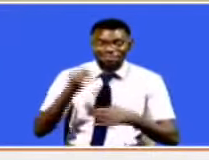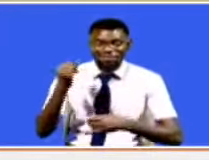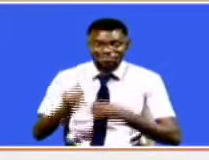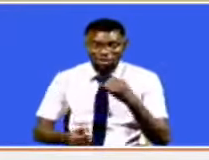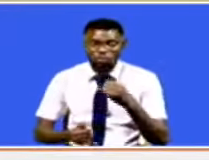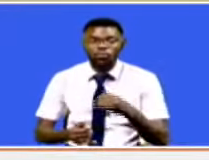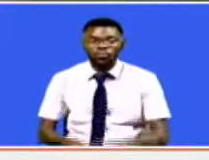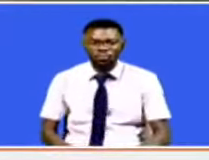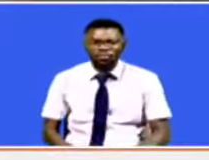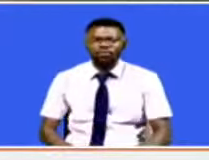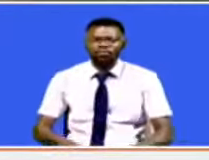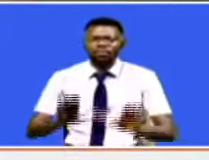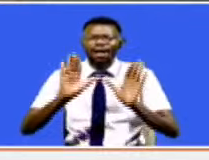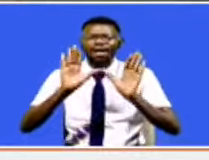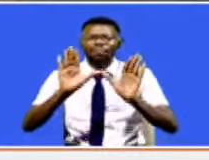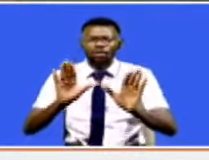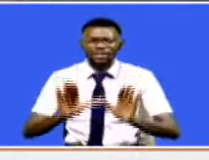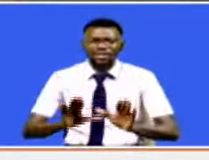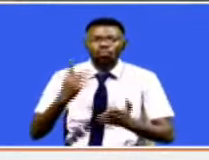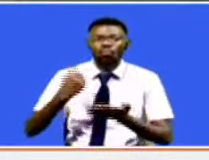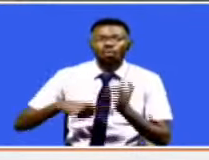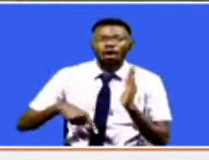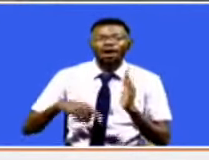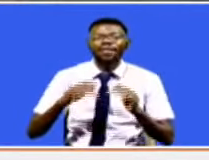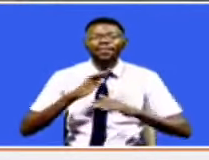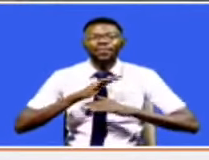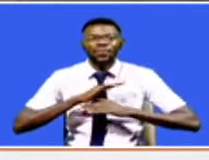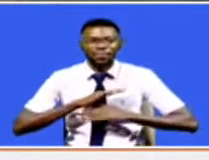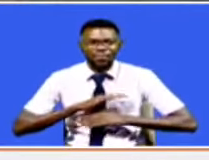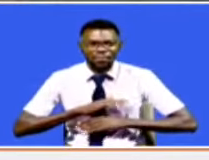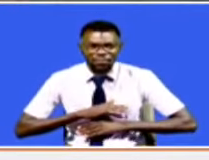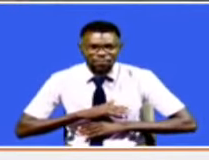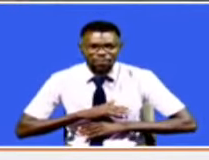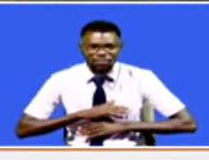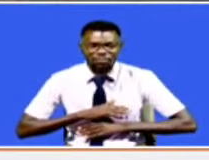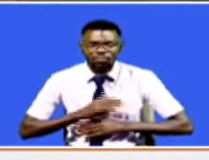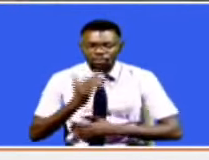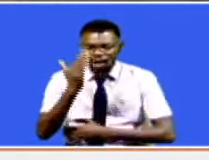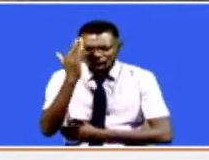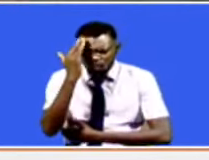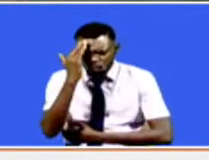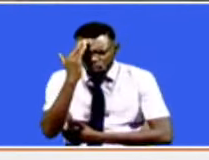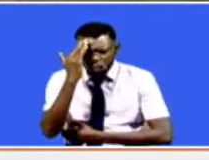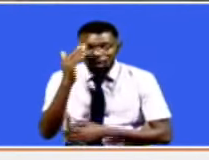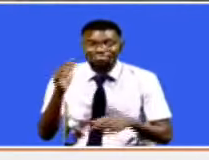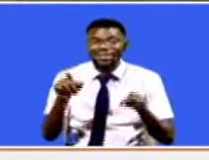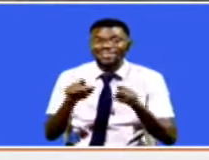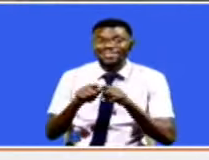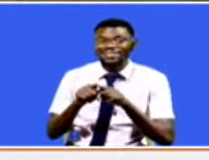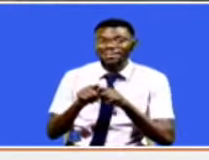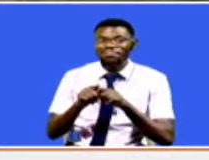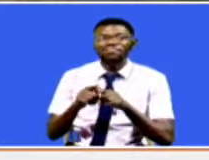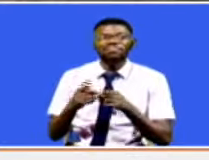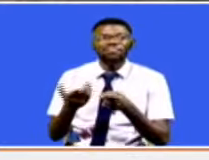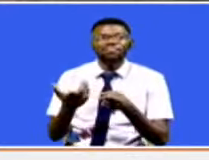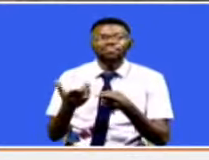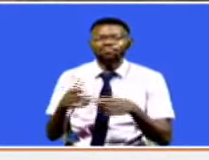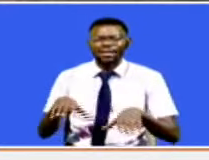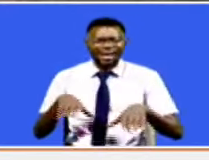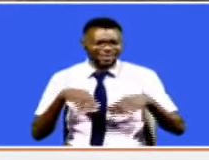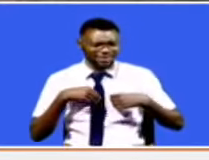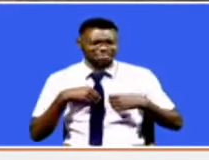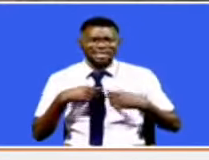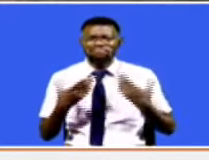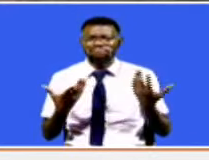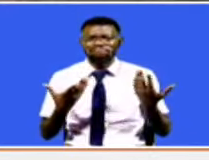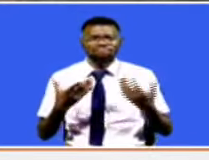Most important thing now is just to relax, to be humble, and first of all, to take it all in.